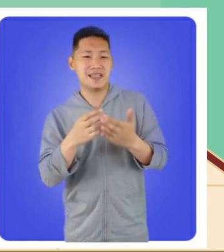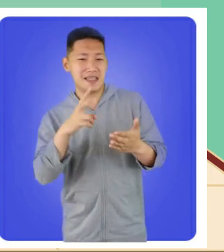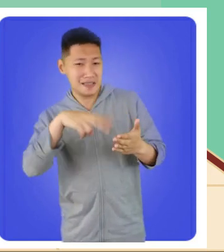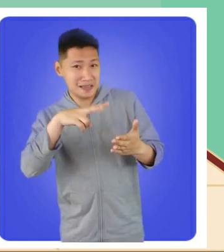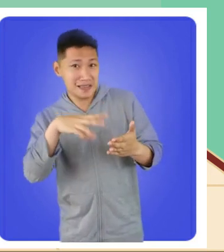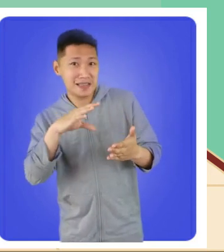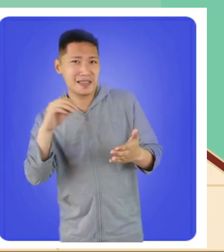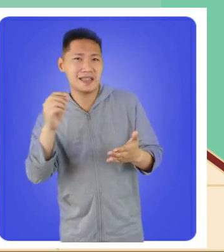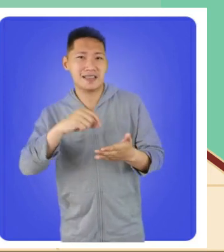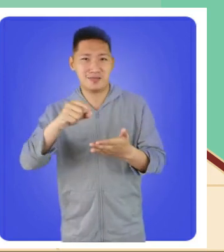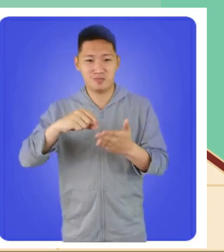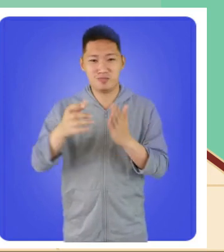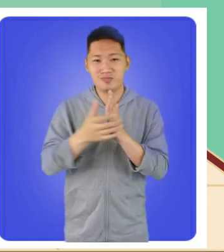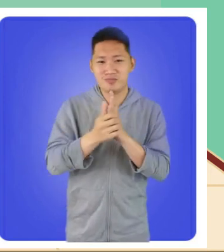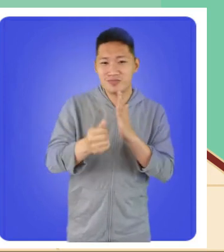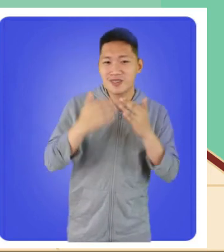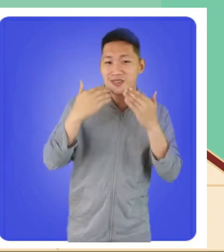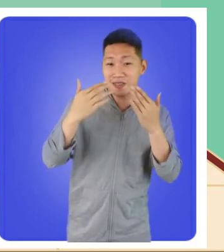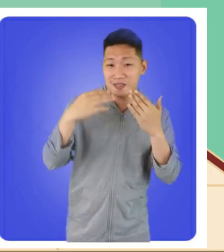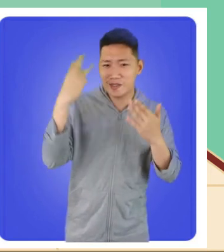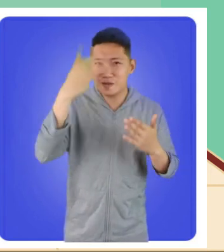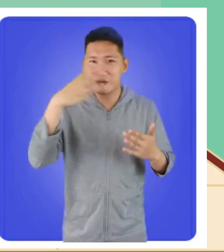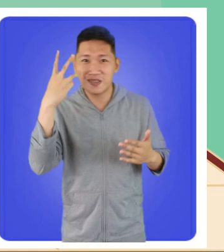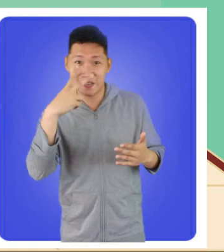and writing skills. Thank you for